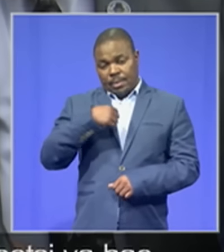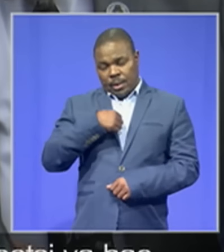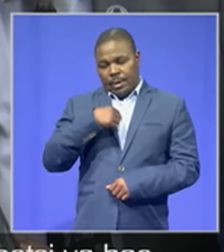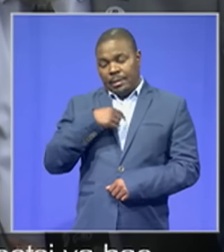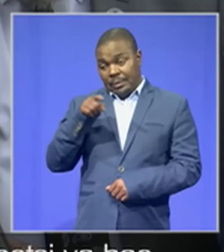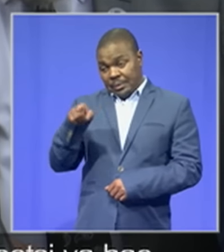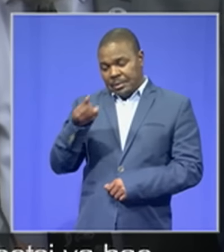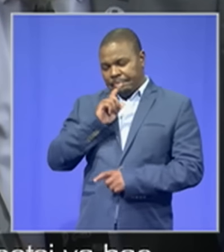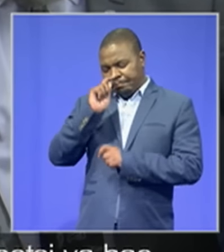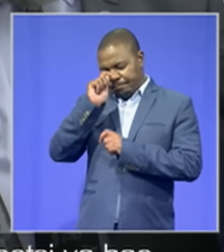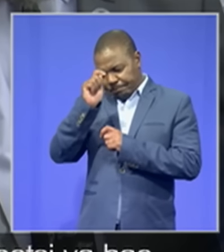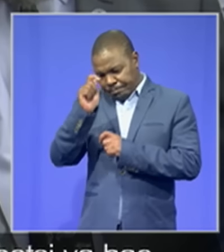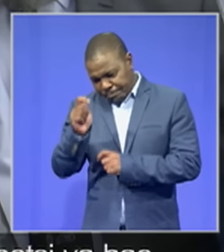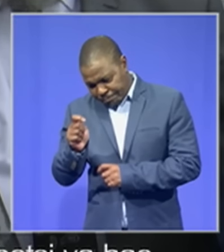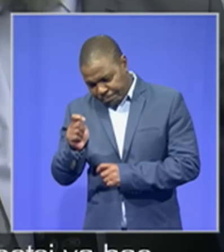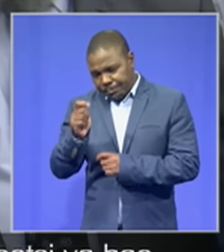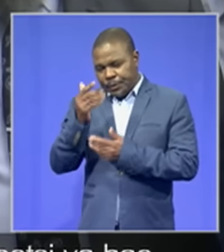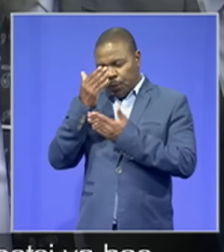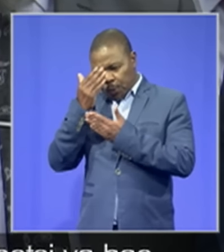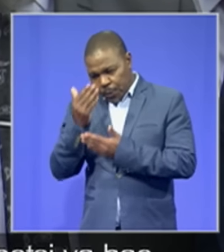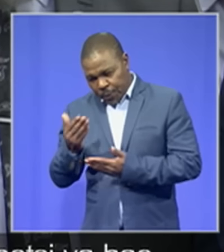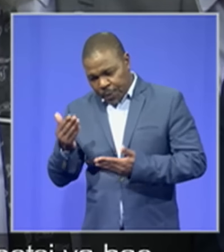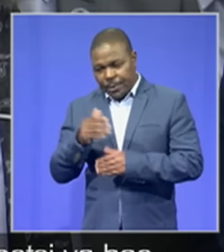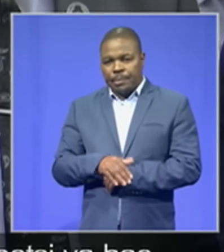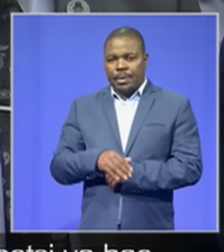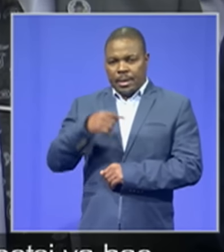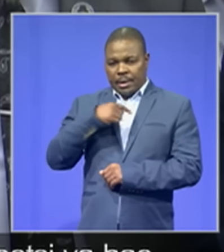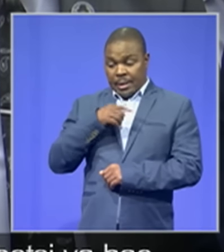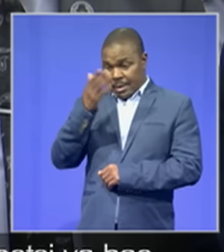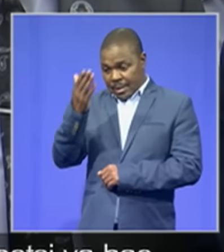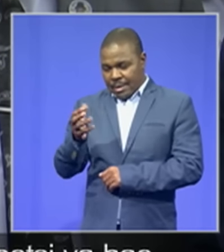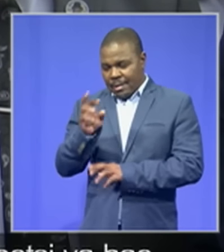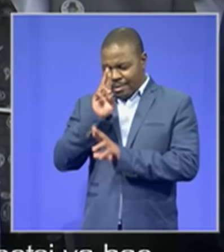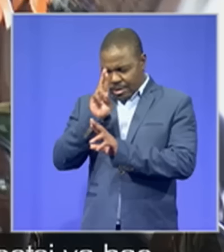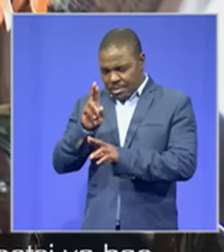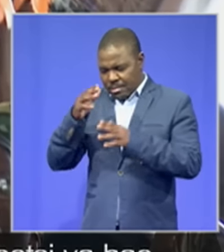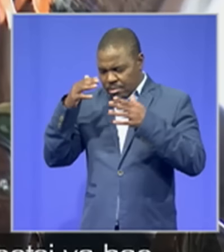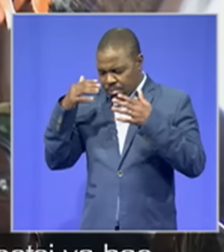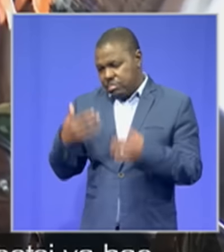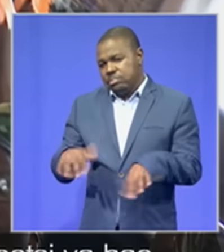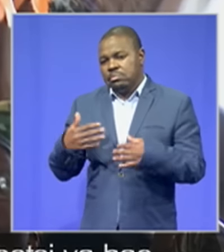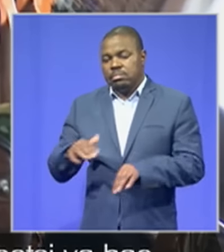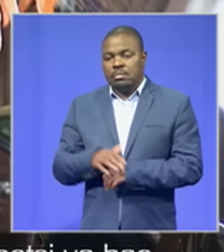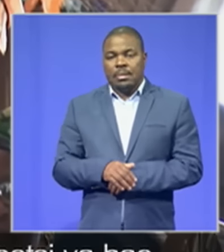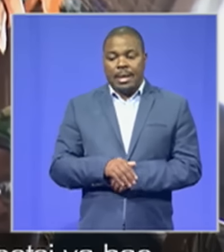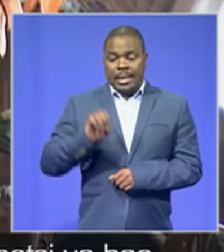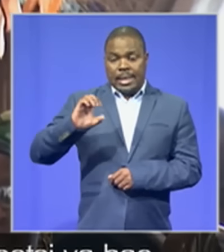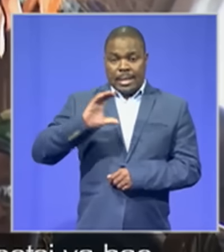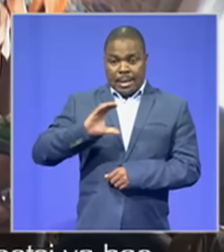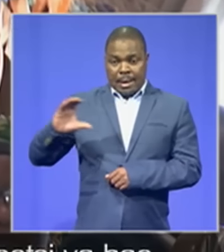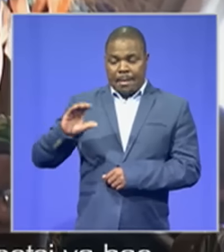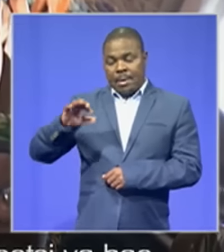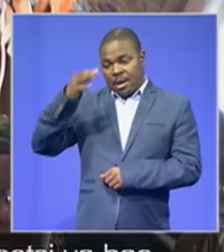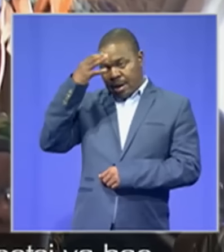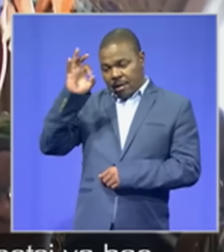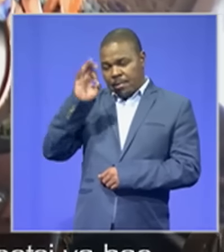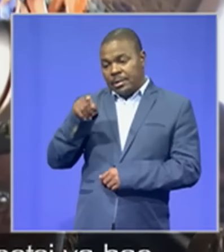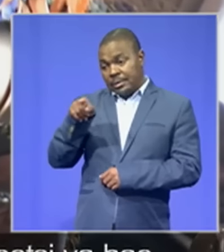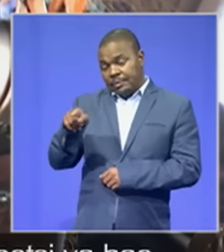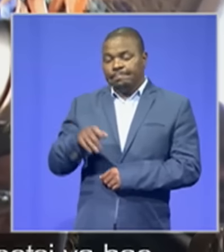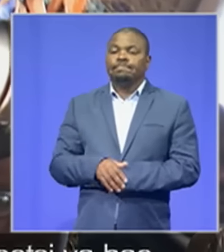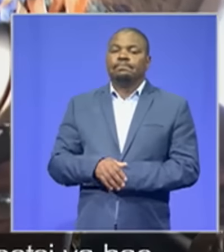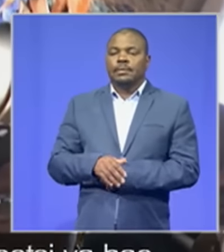tribute to him, I honor him, and I respect him deeply. Mmuso wa Eastern Cape o file Mobishopo